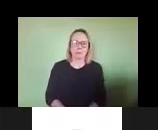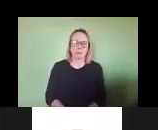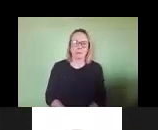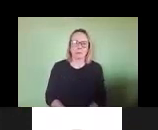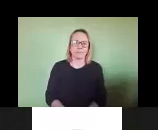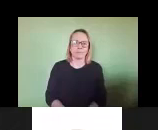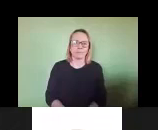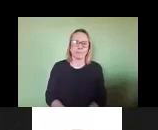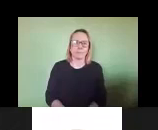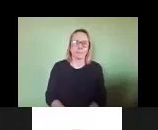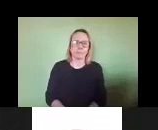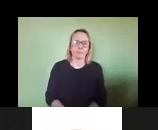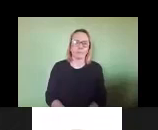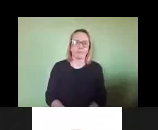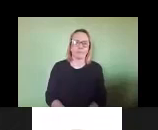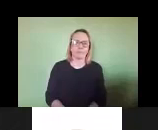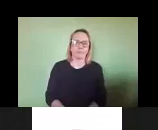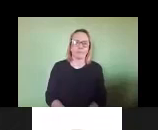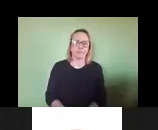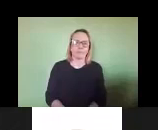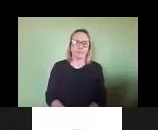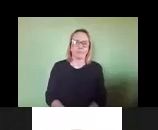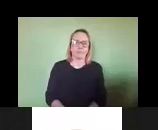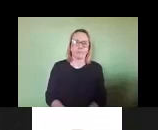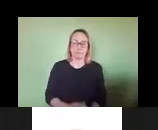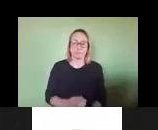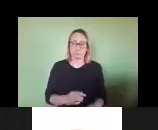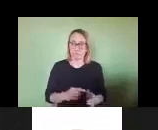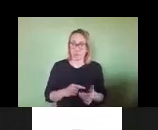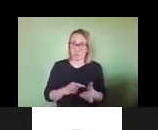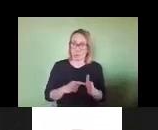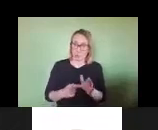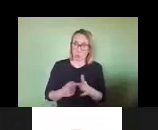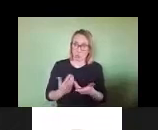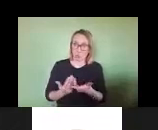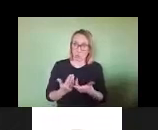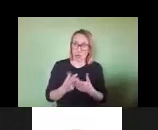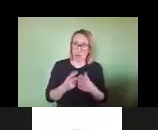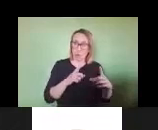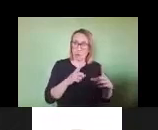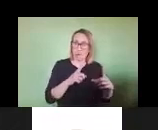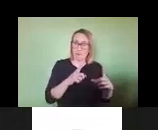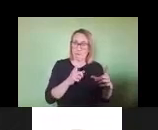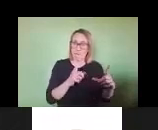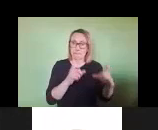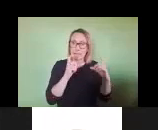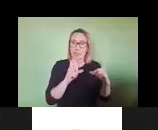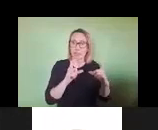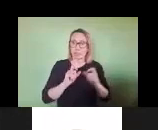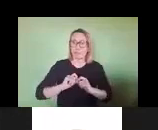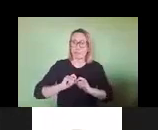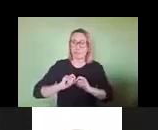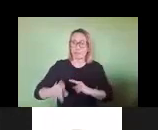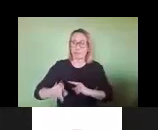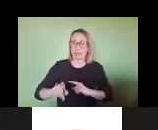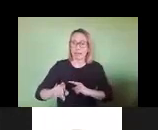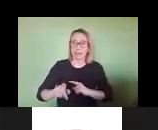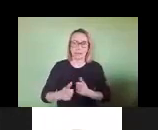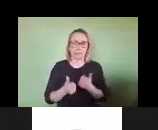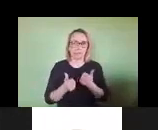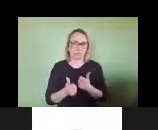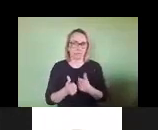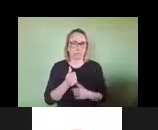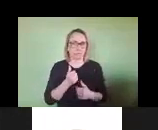Send up to your WhatsApp. So he showed you how to connect the pictures and send them on. Yes. That'd be really helpful then,